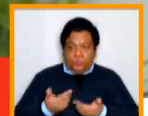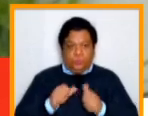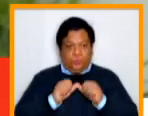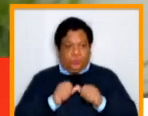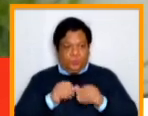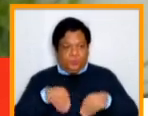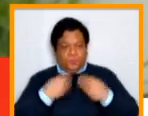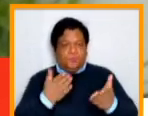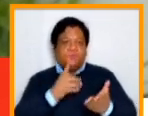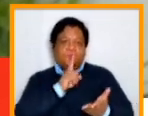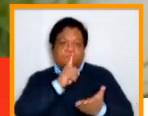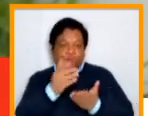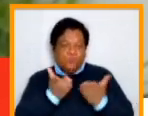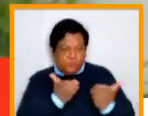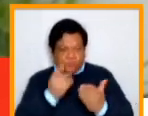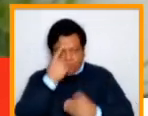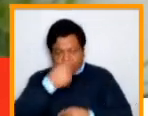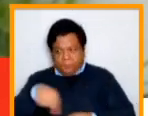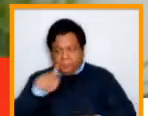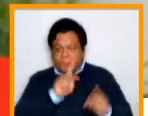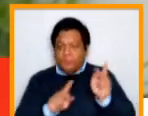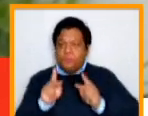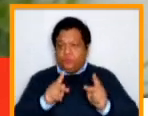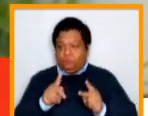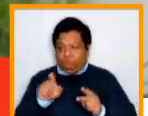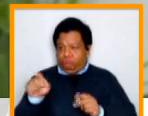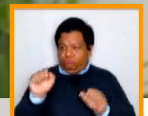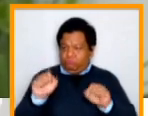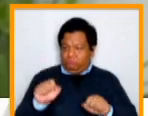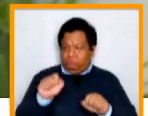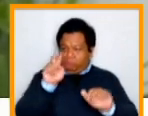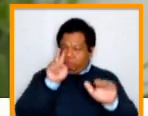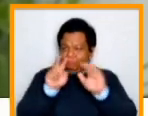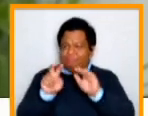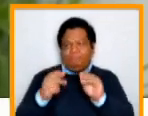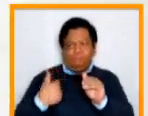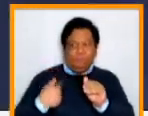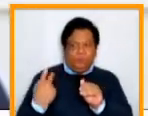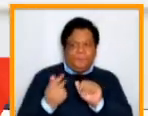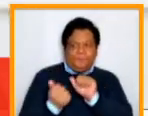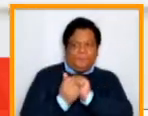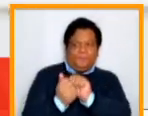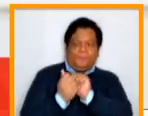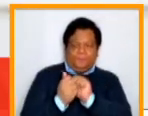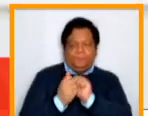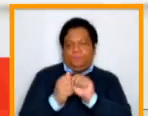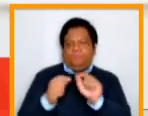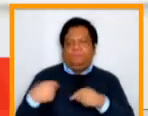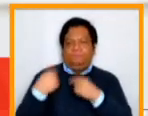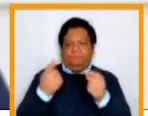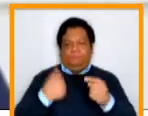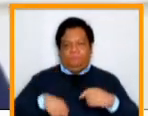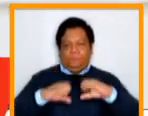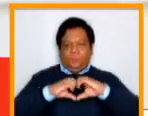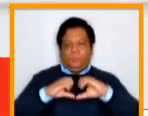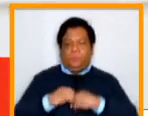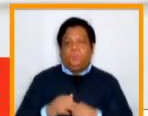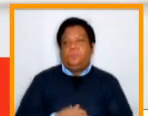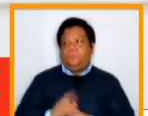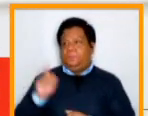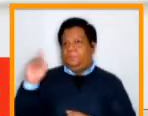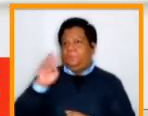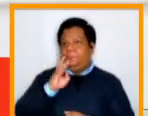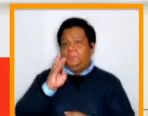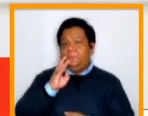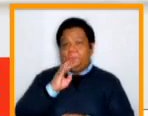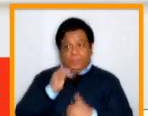public. Makakaasa ka na kasama mo kami sa iyong journey bilang isang Kapuso. And now that he is a Kapuso, I am